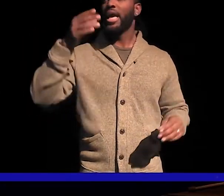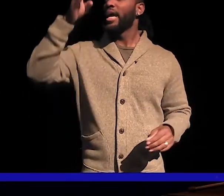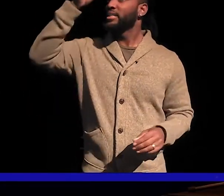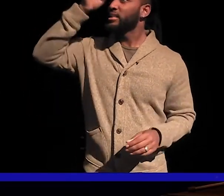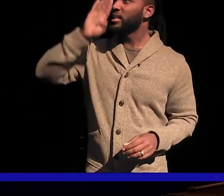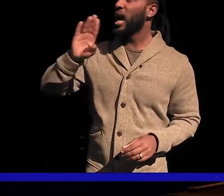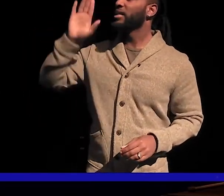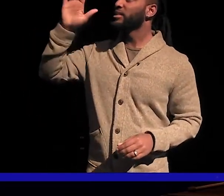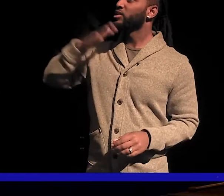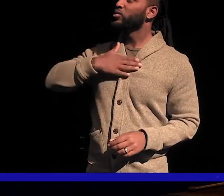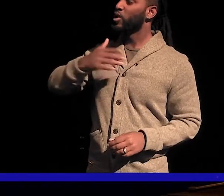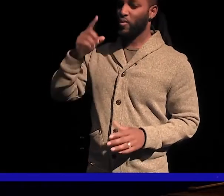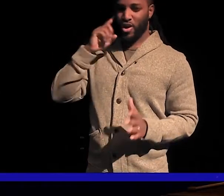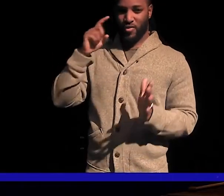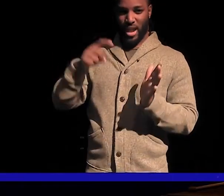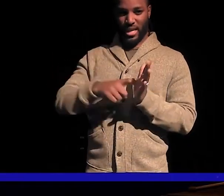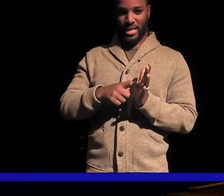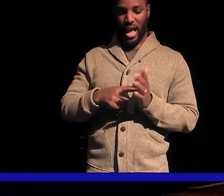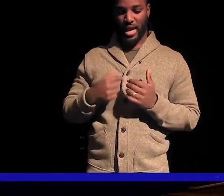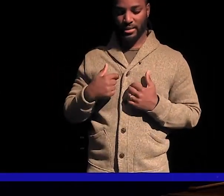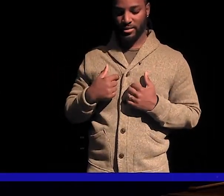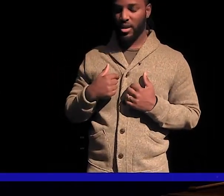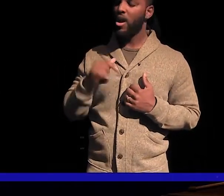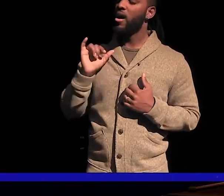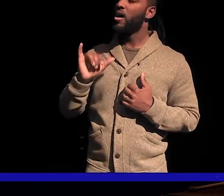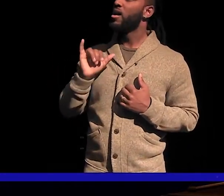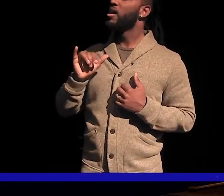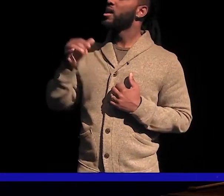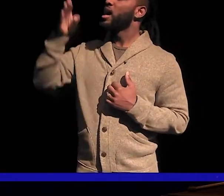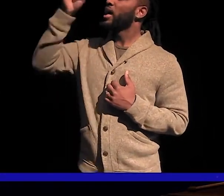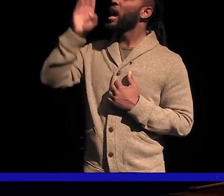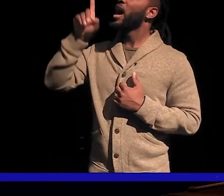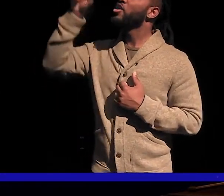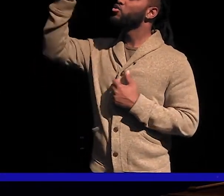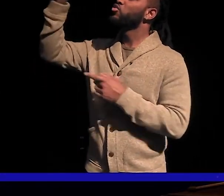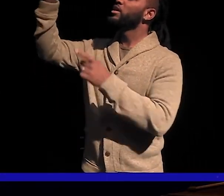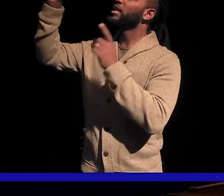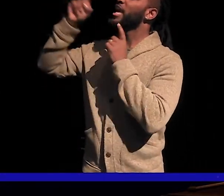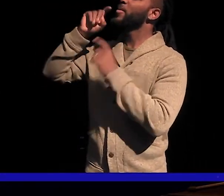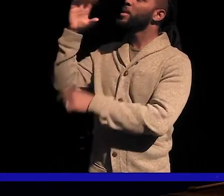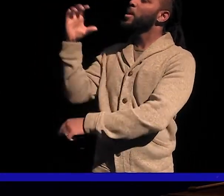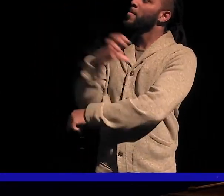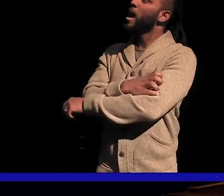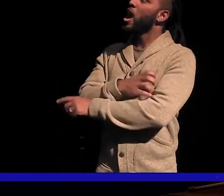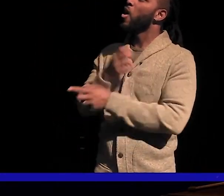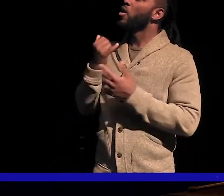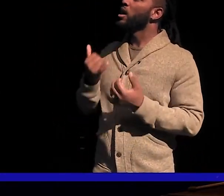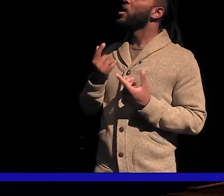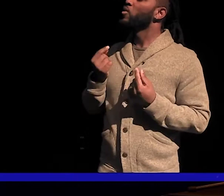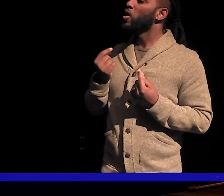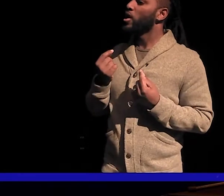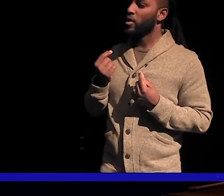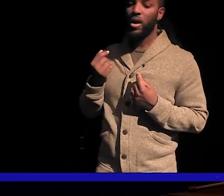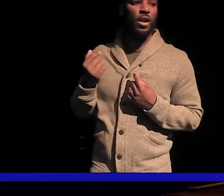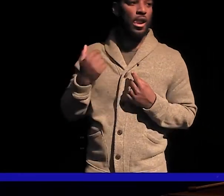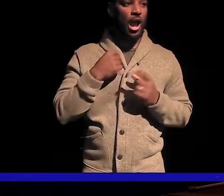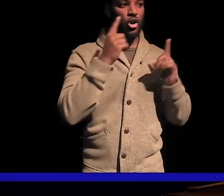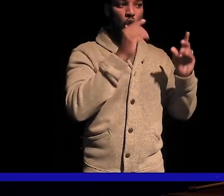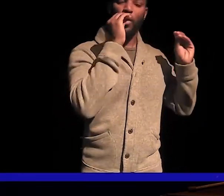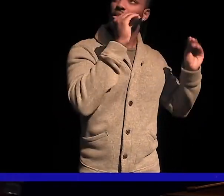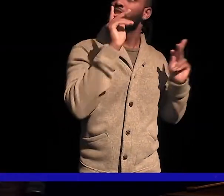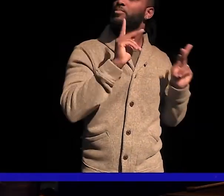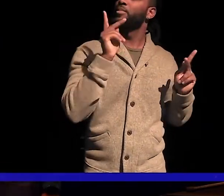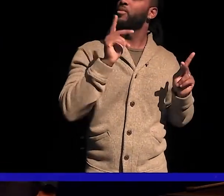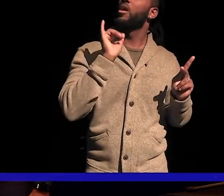we recognize that we have been empowered by Almighty God so that we can go and represent them upon the face